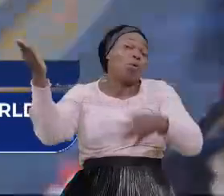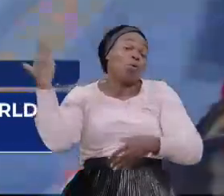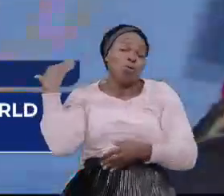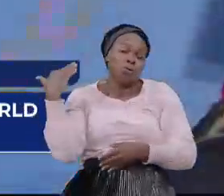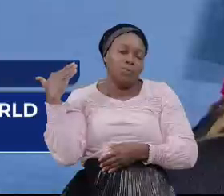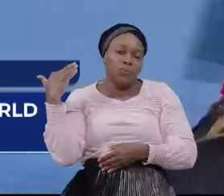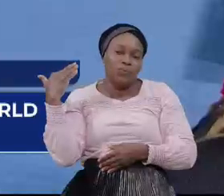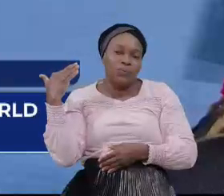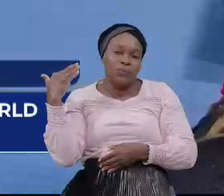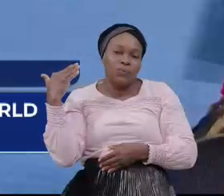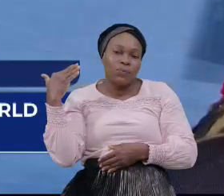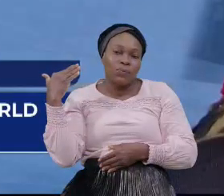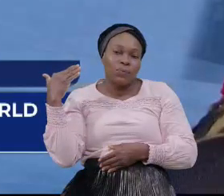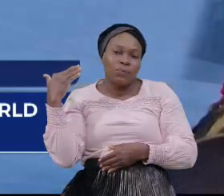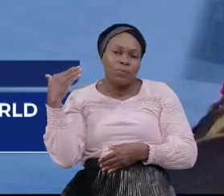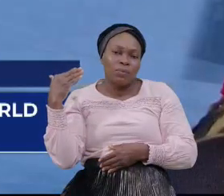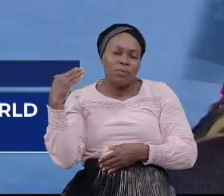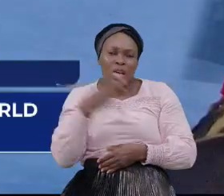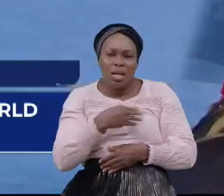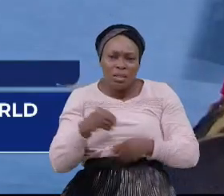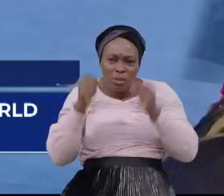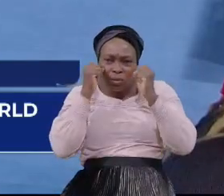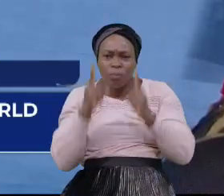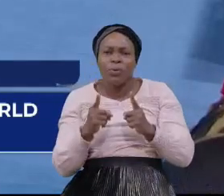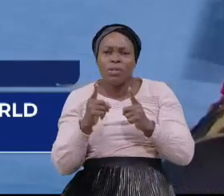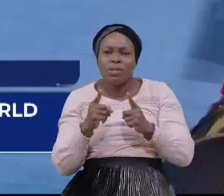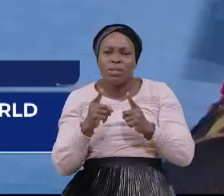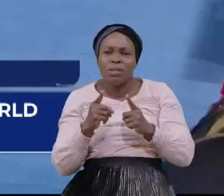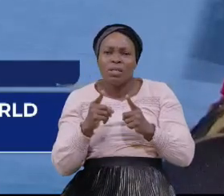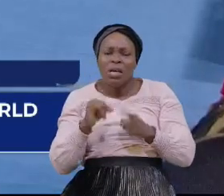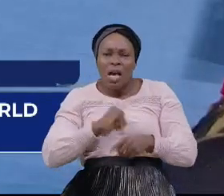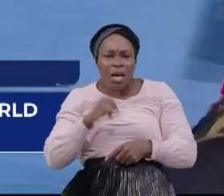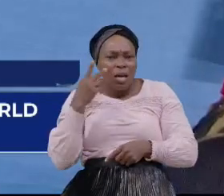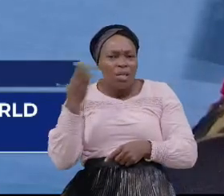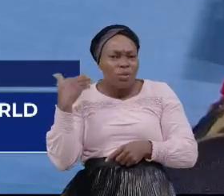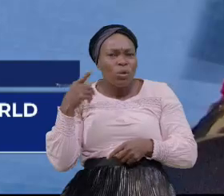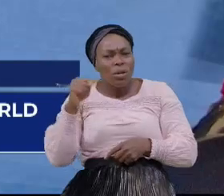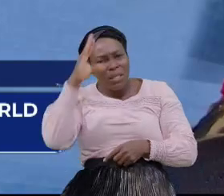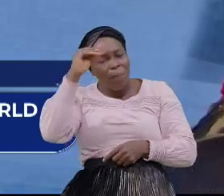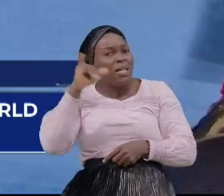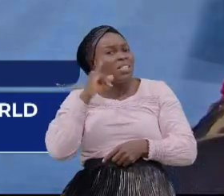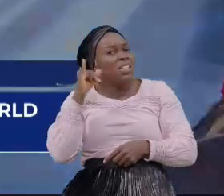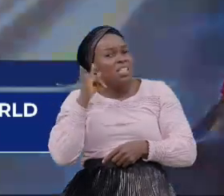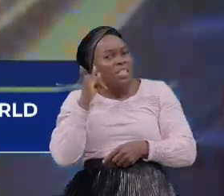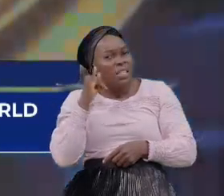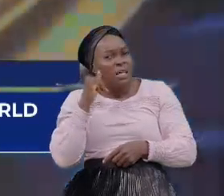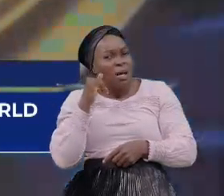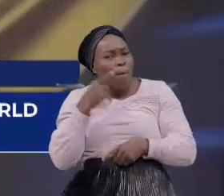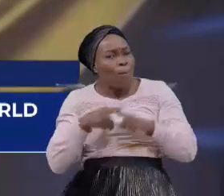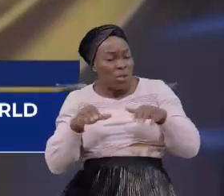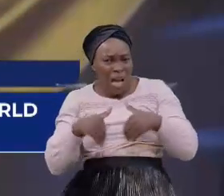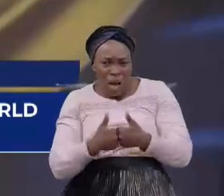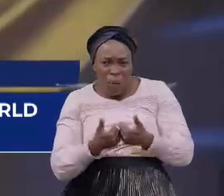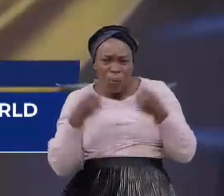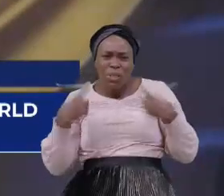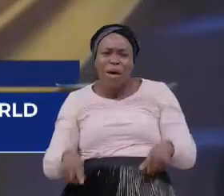yesterday. How did you see this happen? And he said his heart attack. What happened to his heart? His heart could not